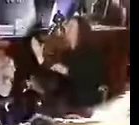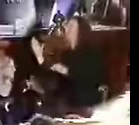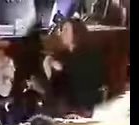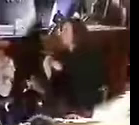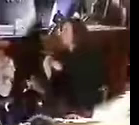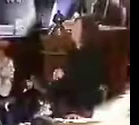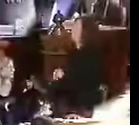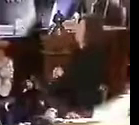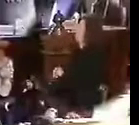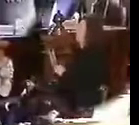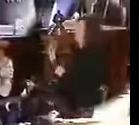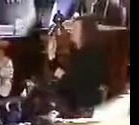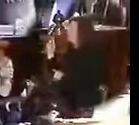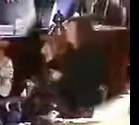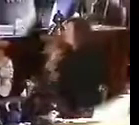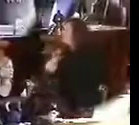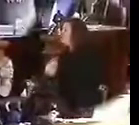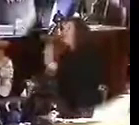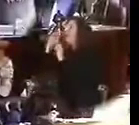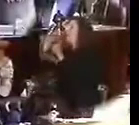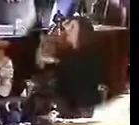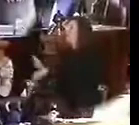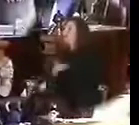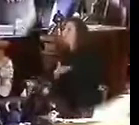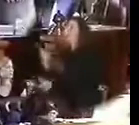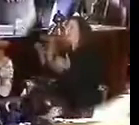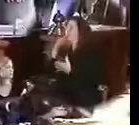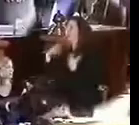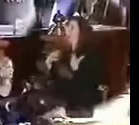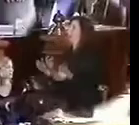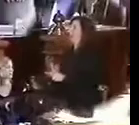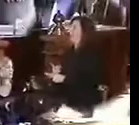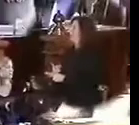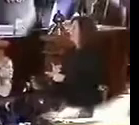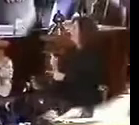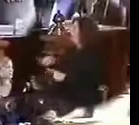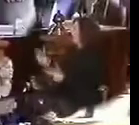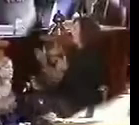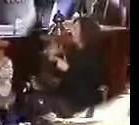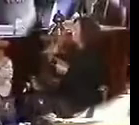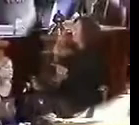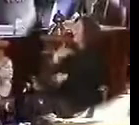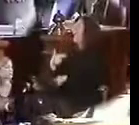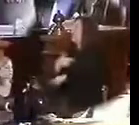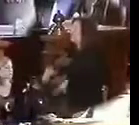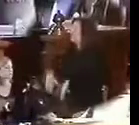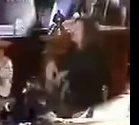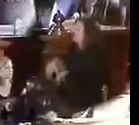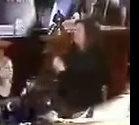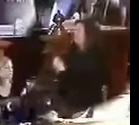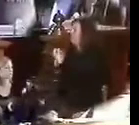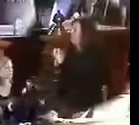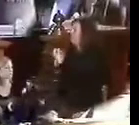they want education to be improved in our state. They want better health care. And they want to see us take a stand on